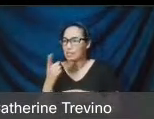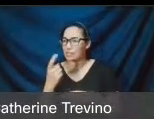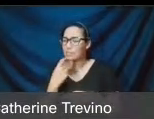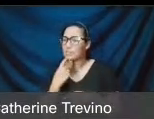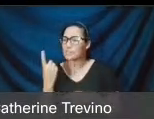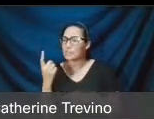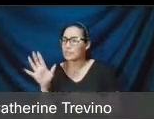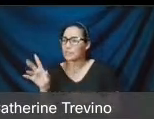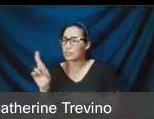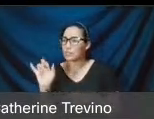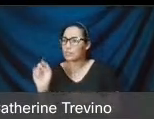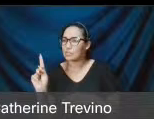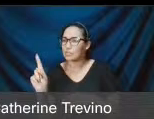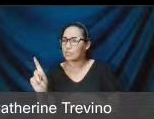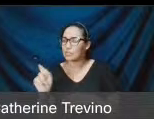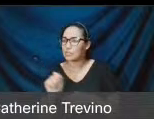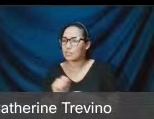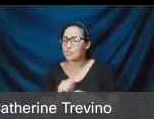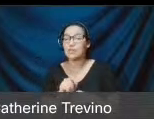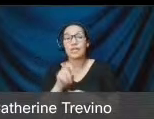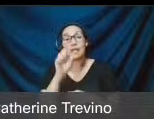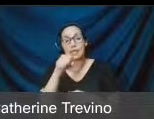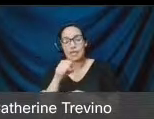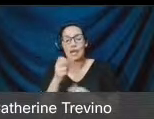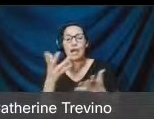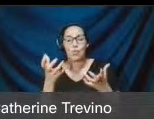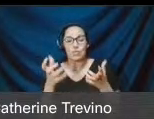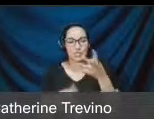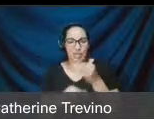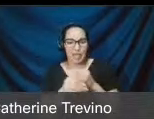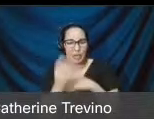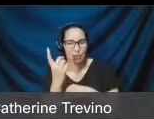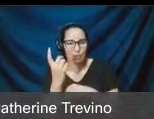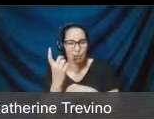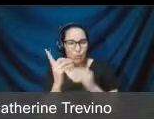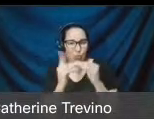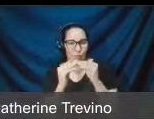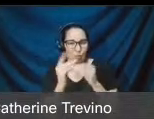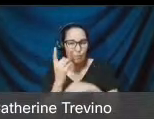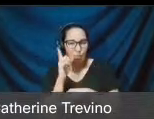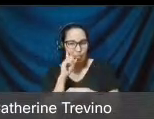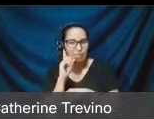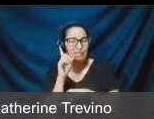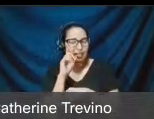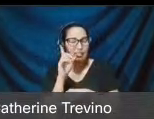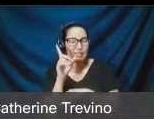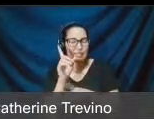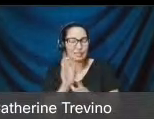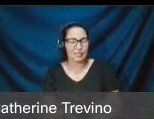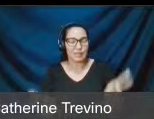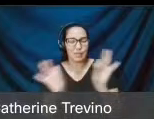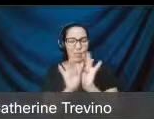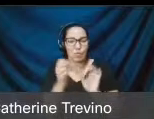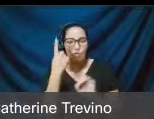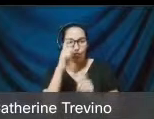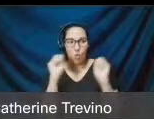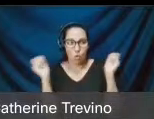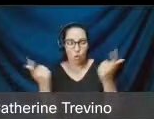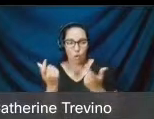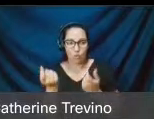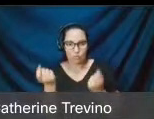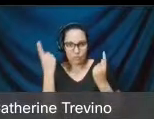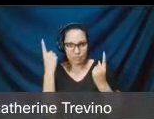saying? I wanted to add one more thing, because I think this is important for everybody to understand, is the reason